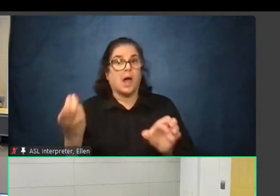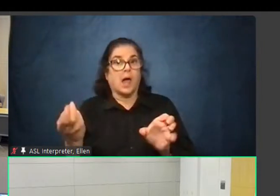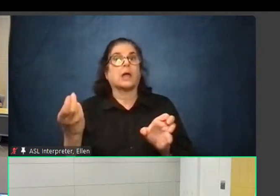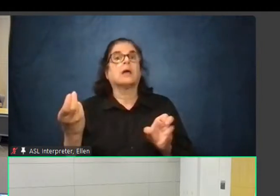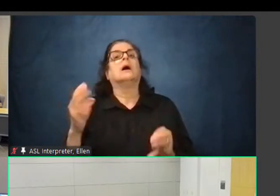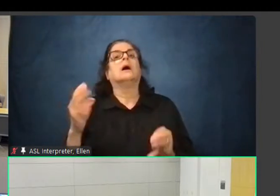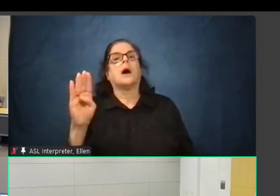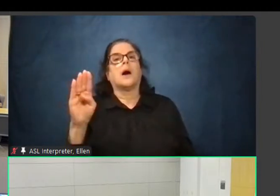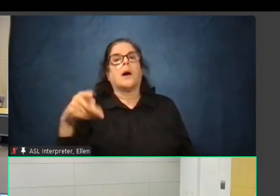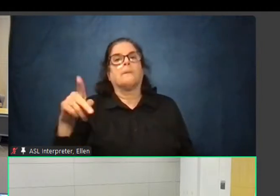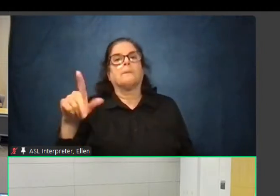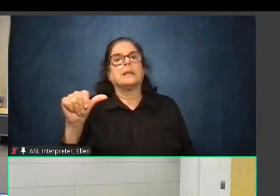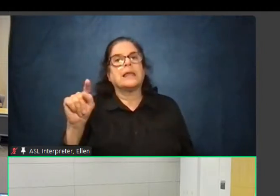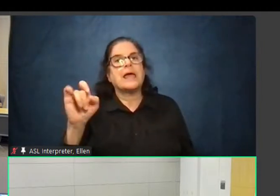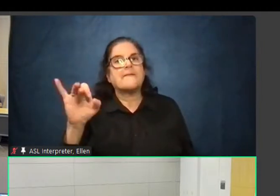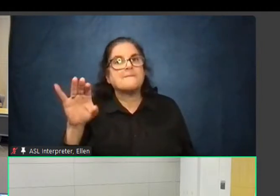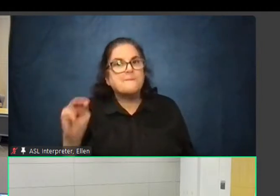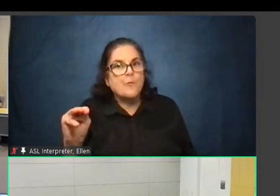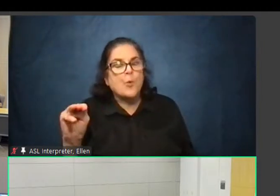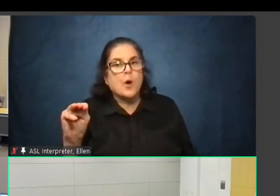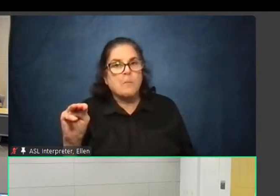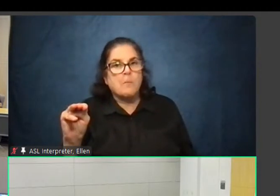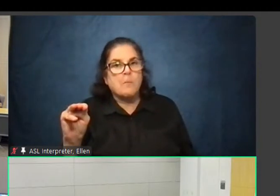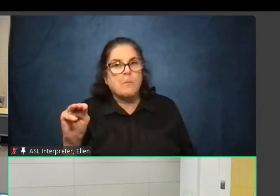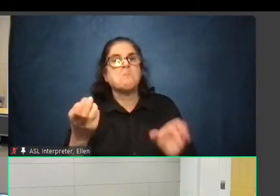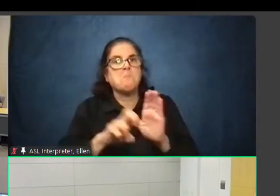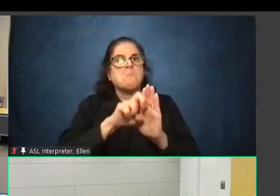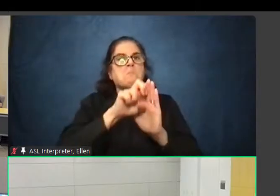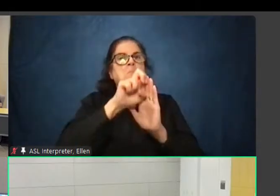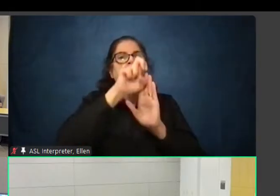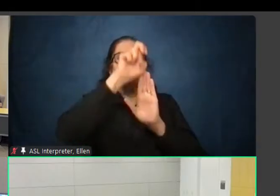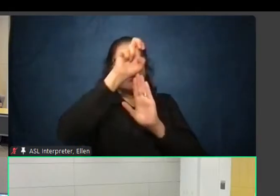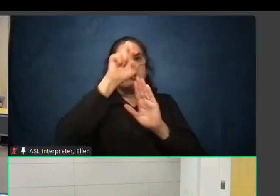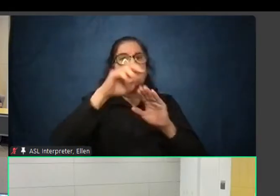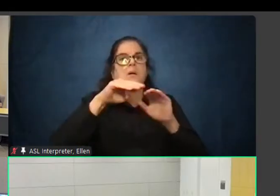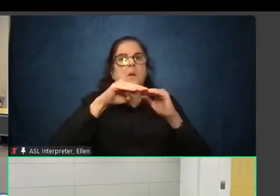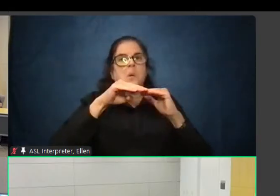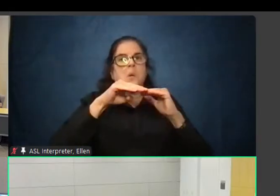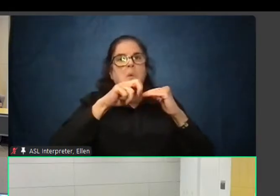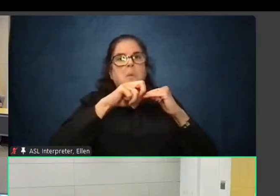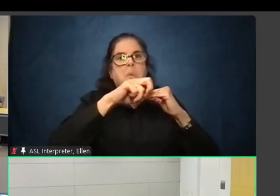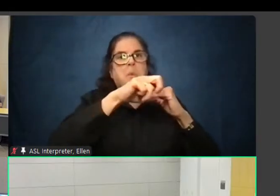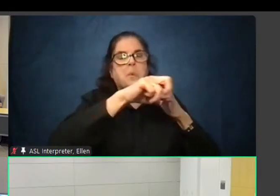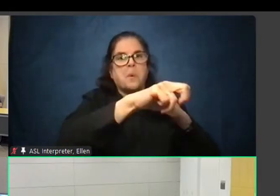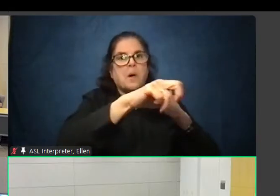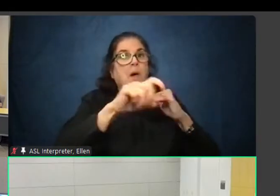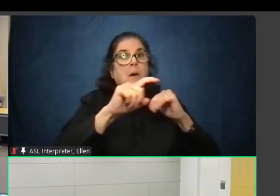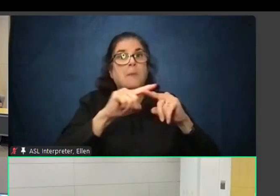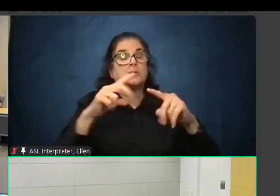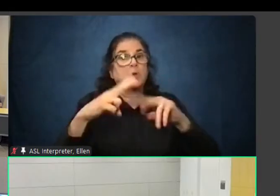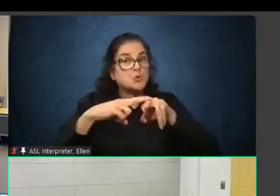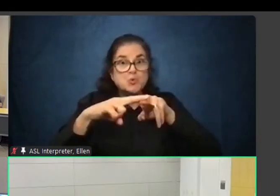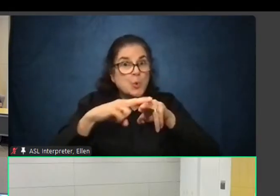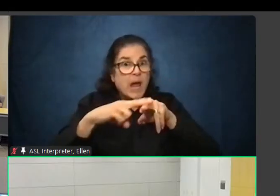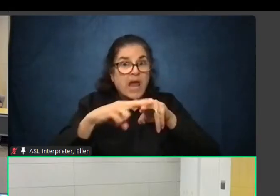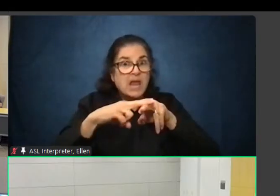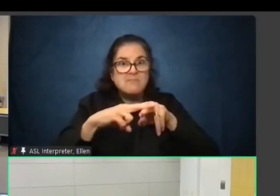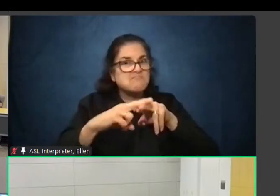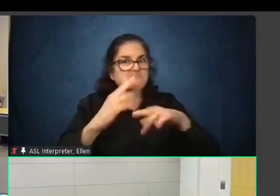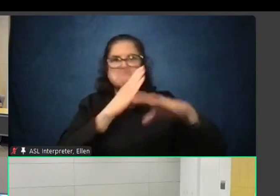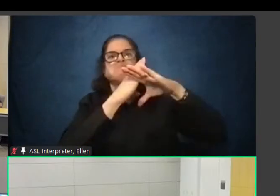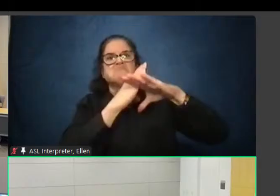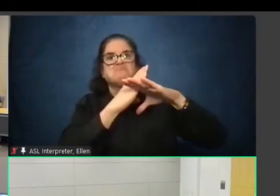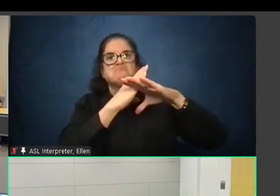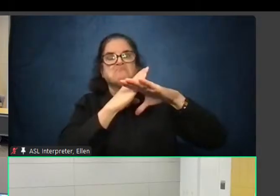can't get on the train. And most of that is because, as you know, the train and the platform are not